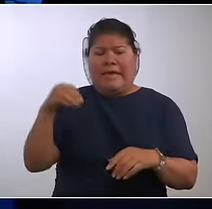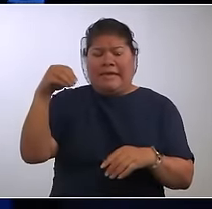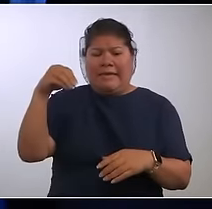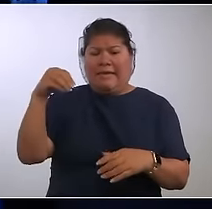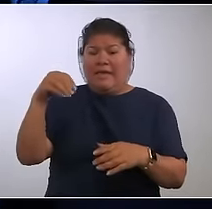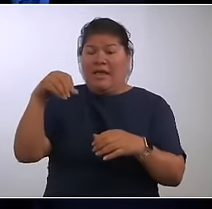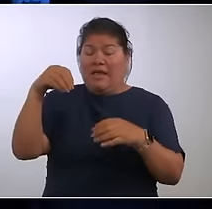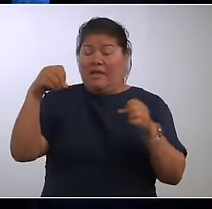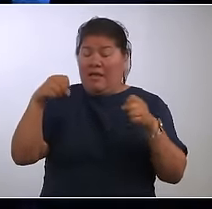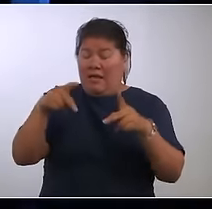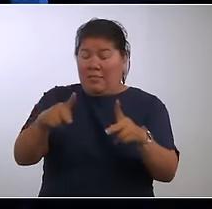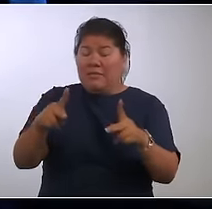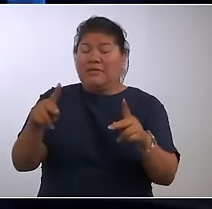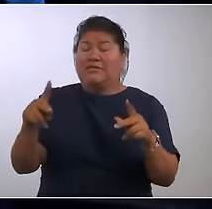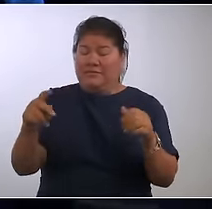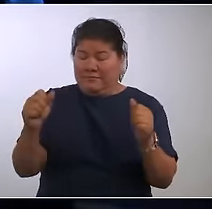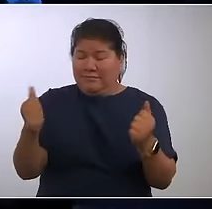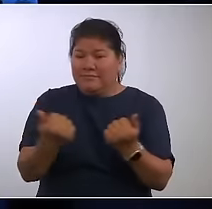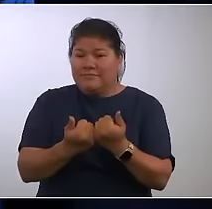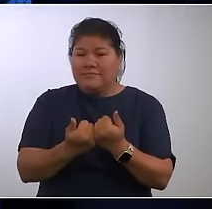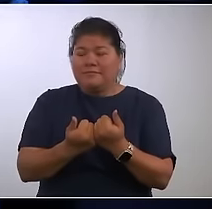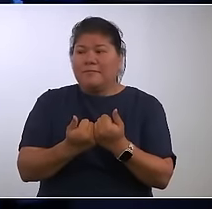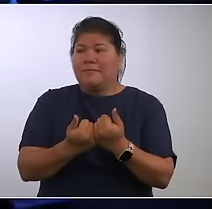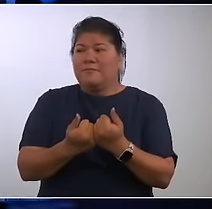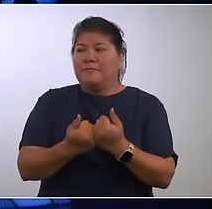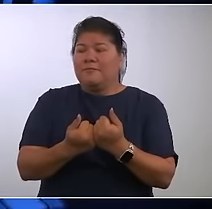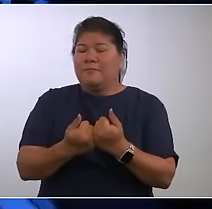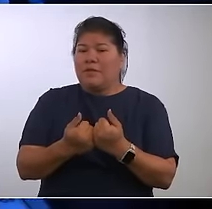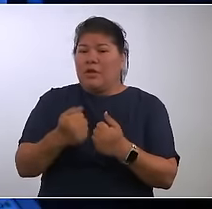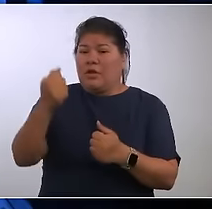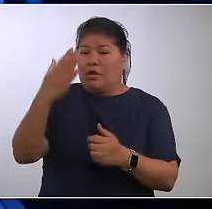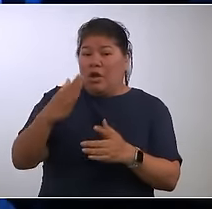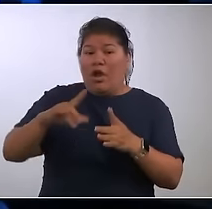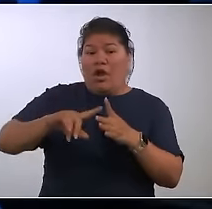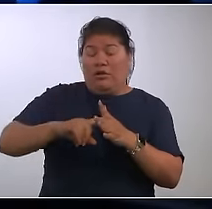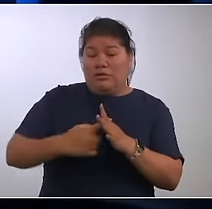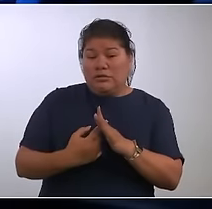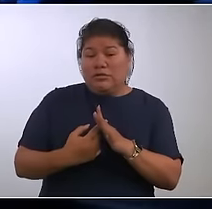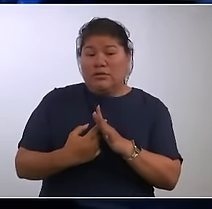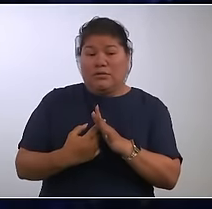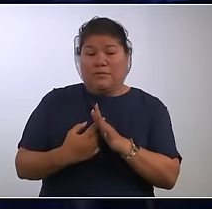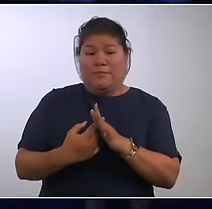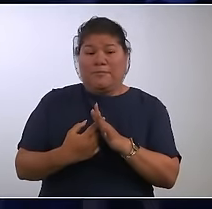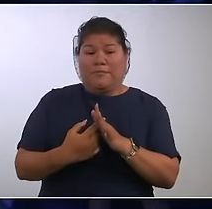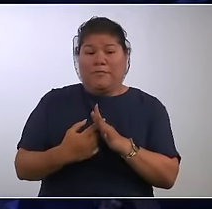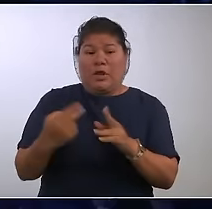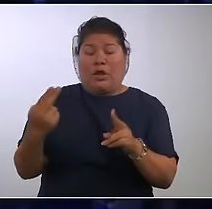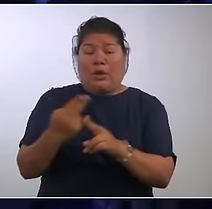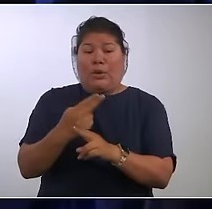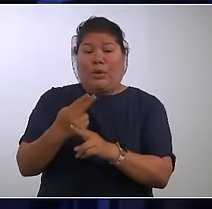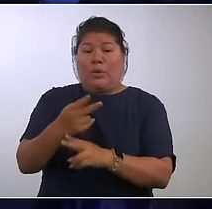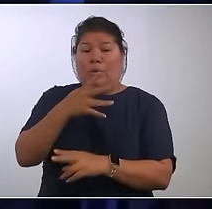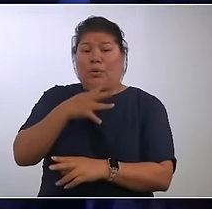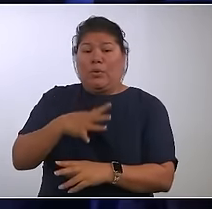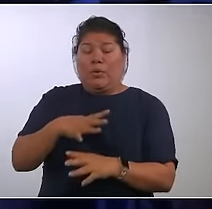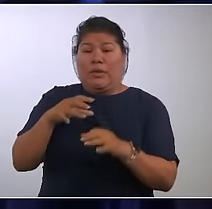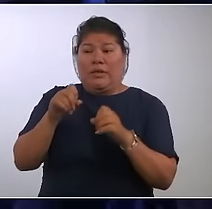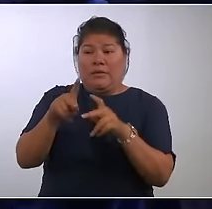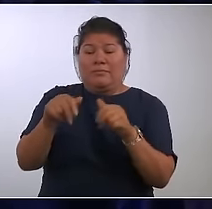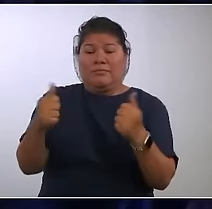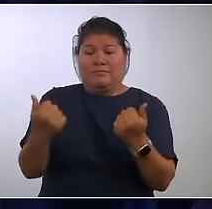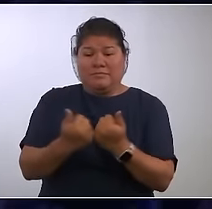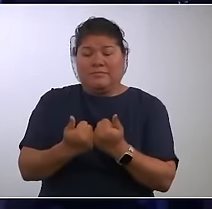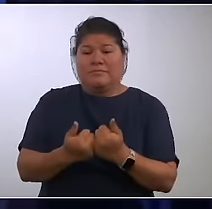asamblea apostólica, that lies in the apostolic cuando assembly. Dios comience, when God begins, a usar las mujeres de la